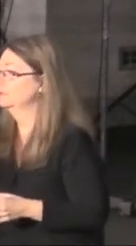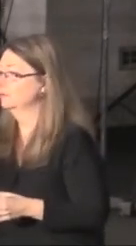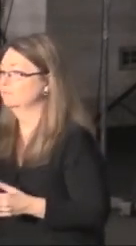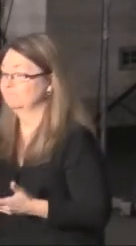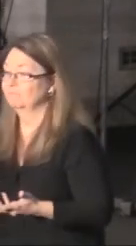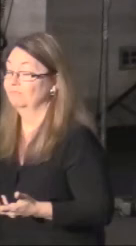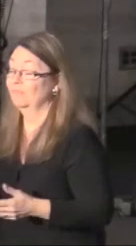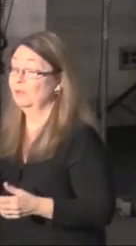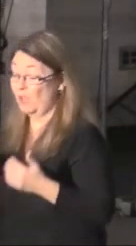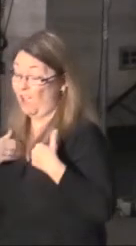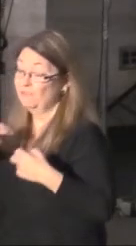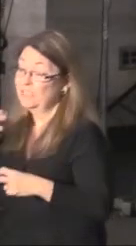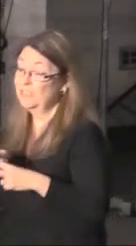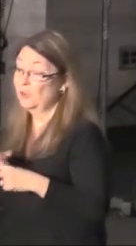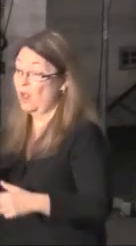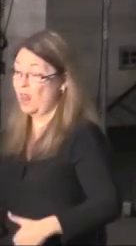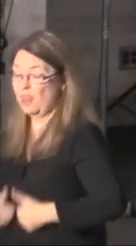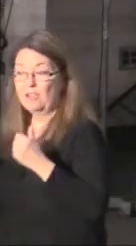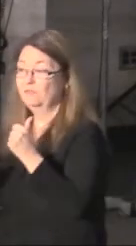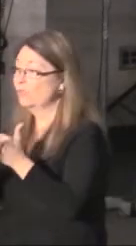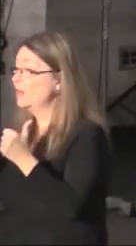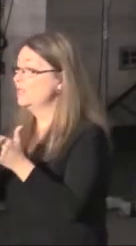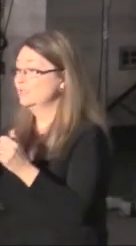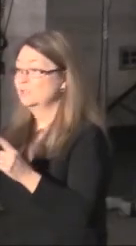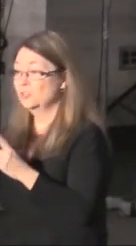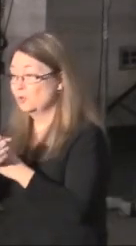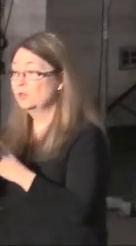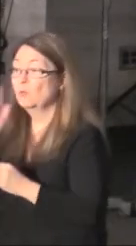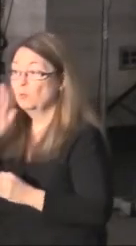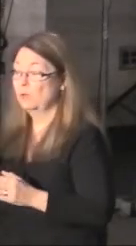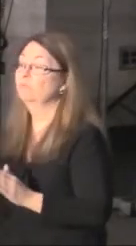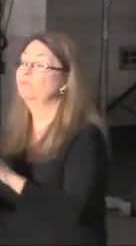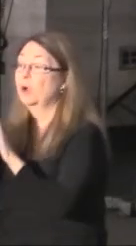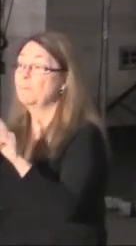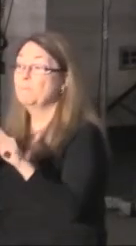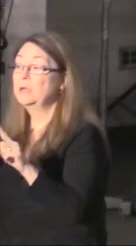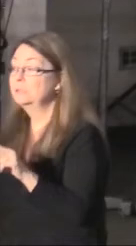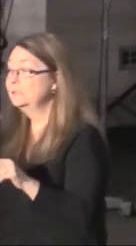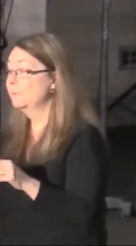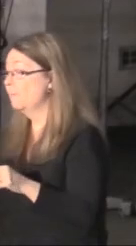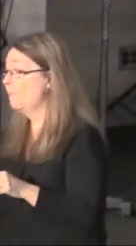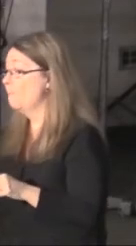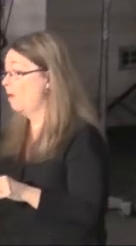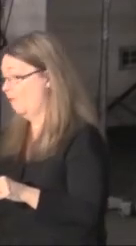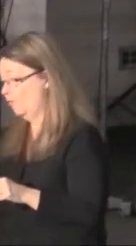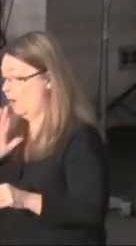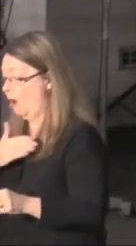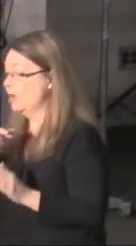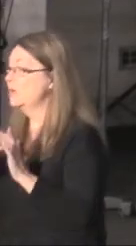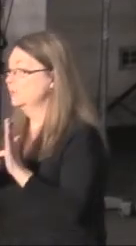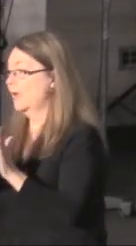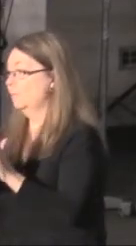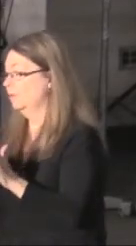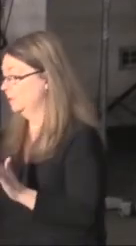be difficult, life-threatening circumstances to us, and we will face them. But we should look to Paul as our example. Look at how